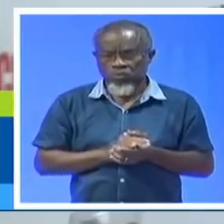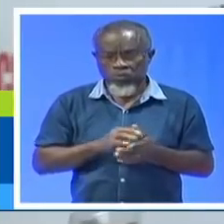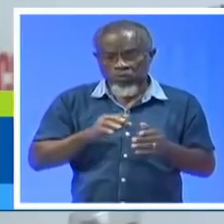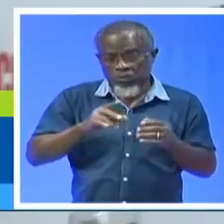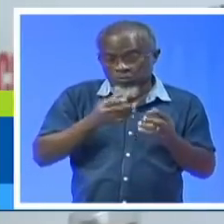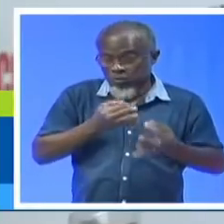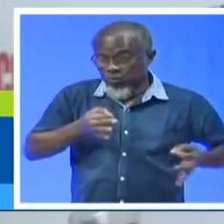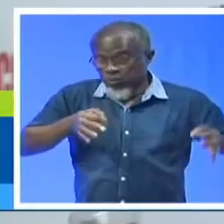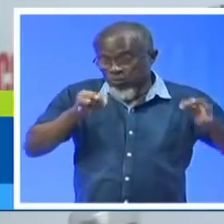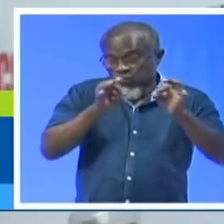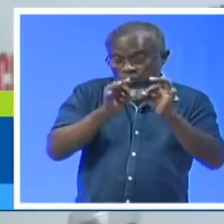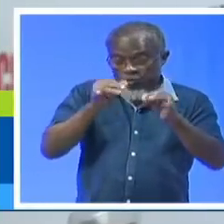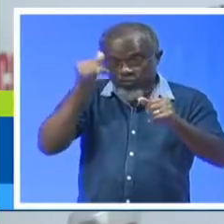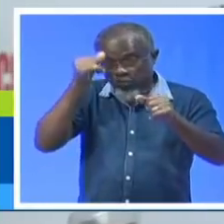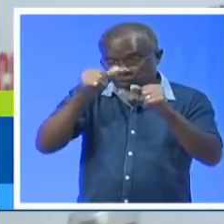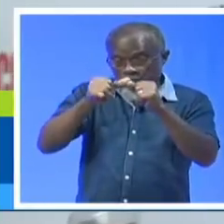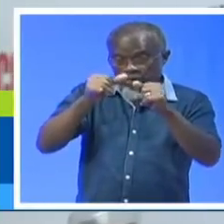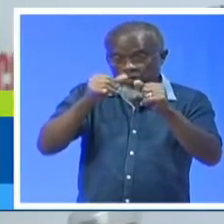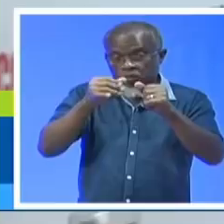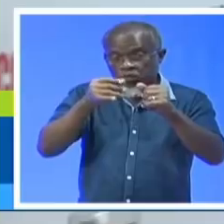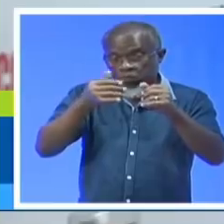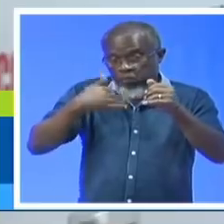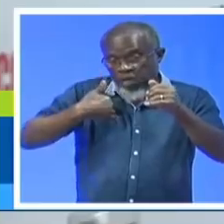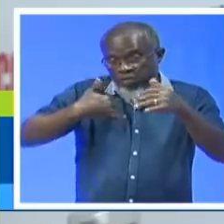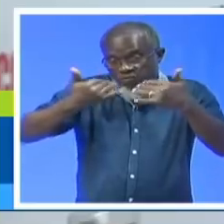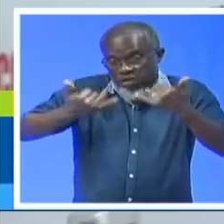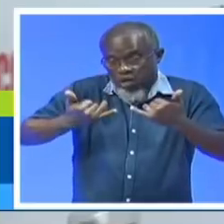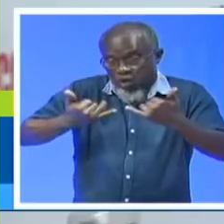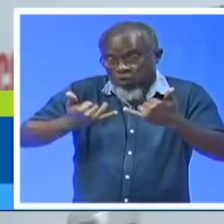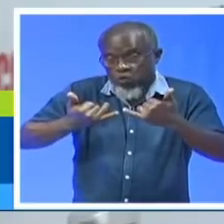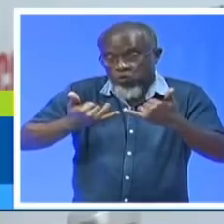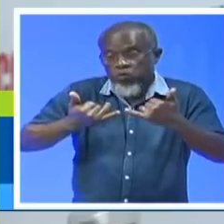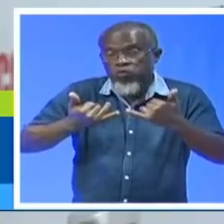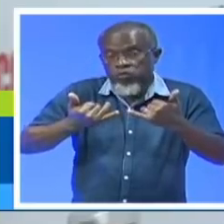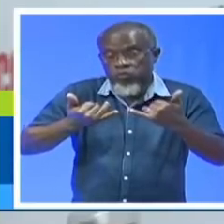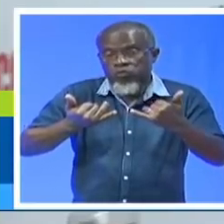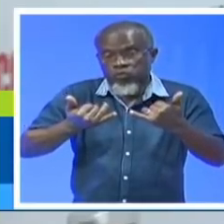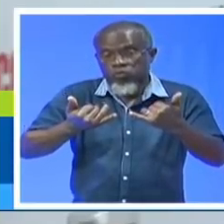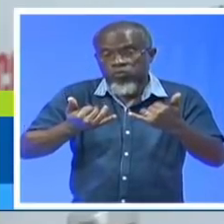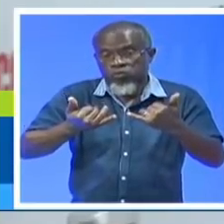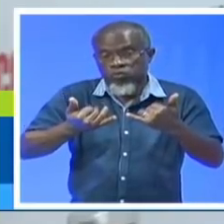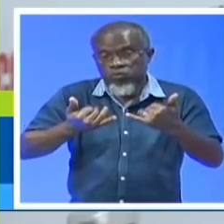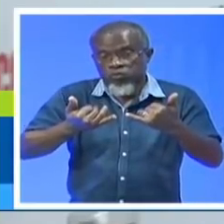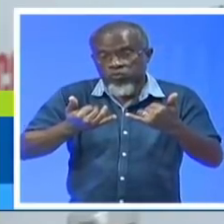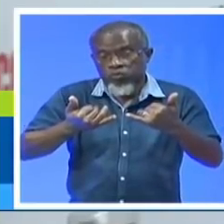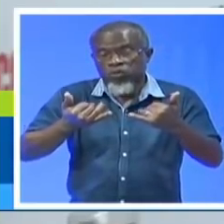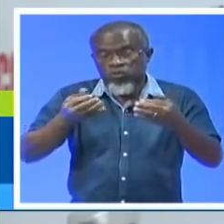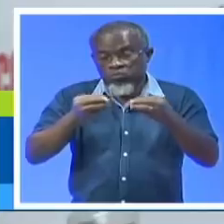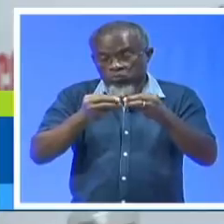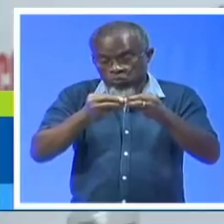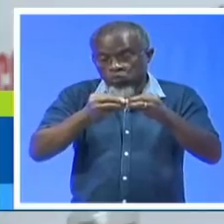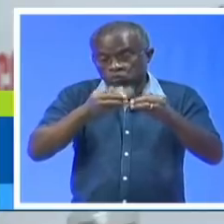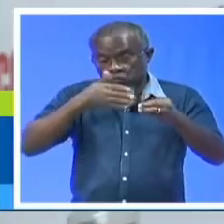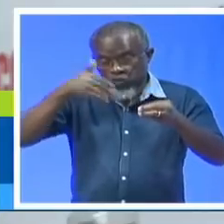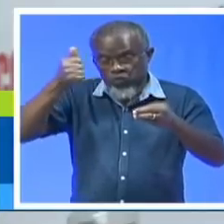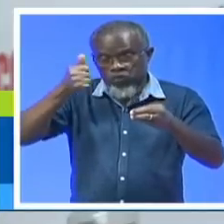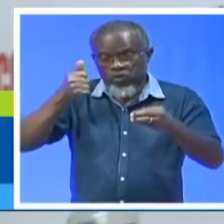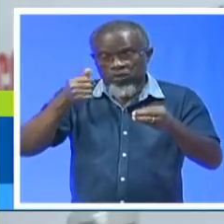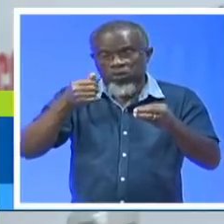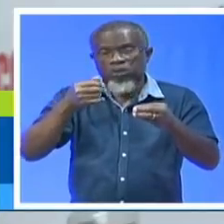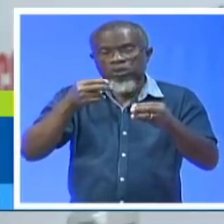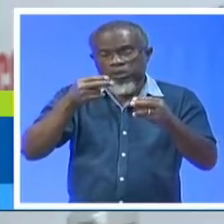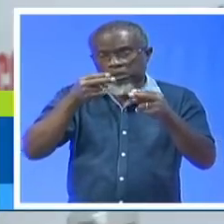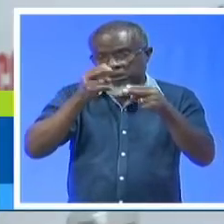is that the variant that we now acknowledge as the likely dominant variant is one that has